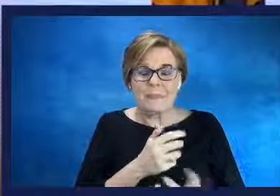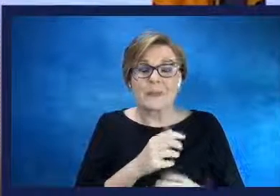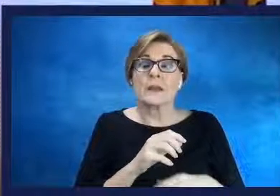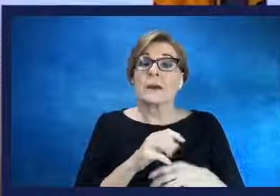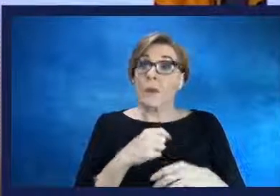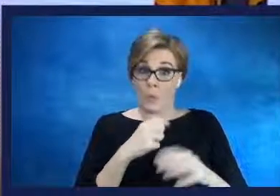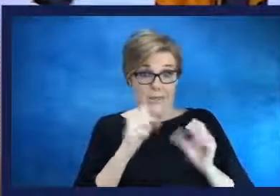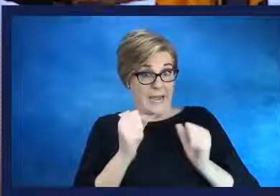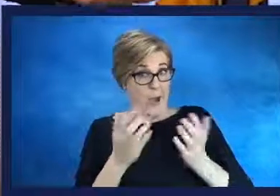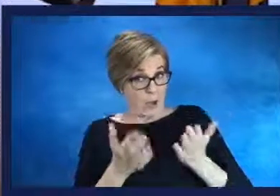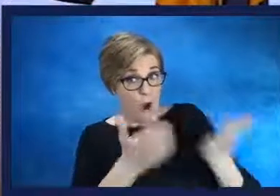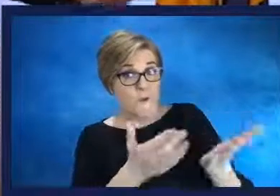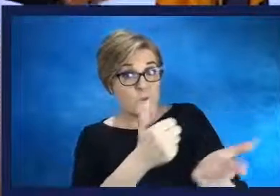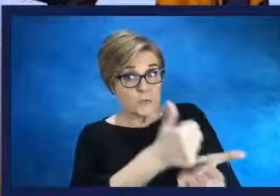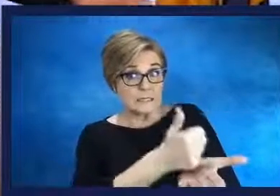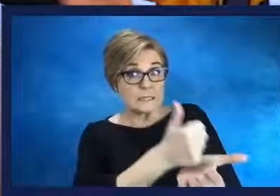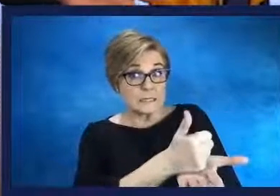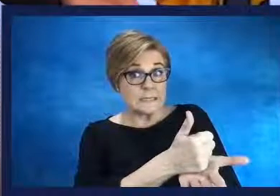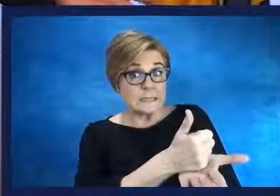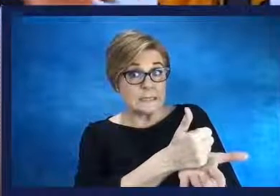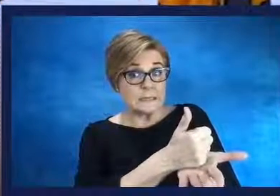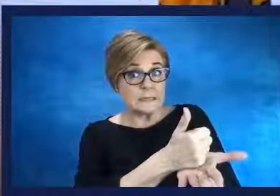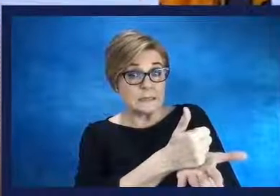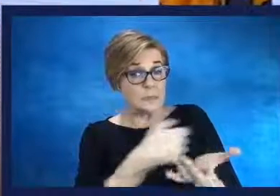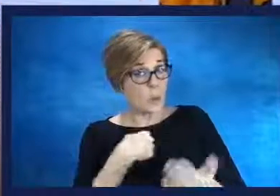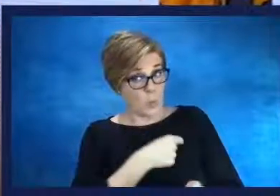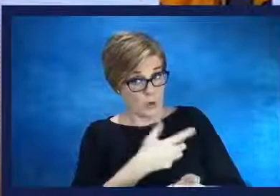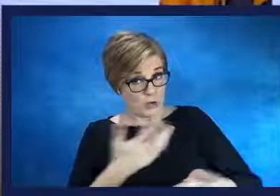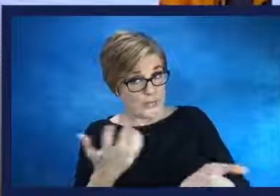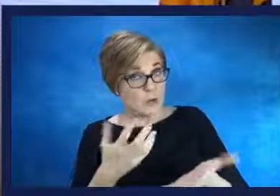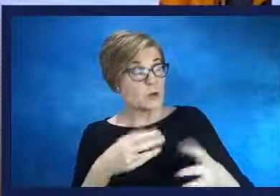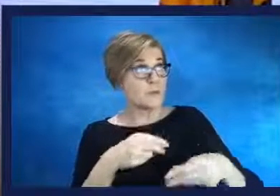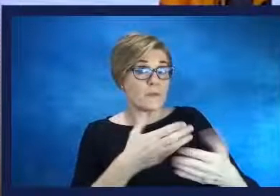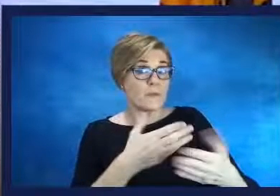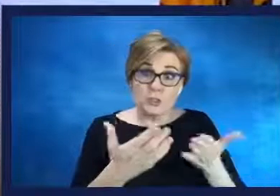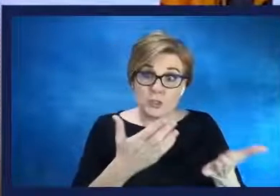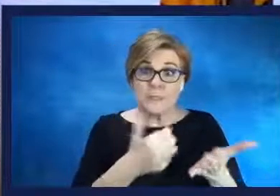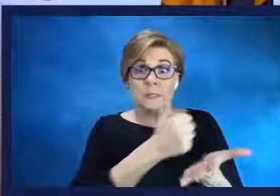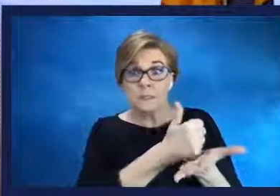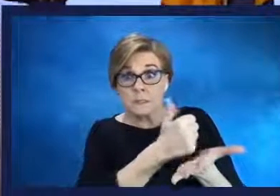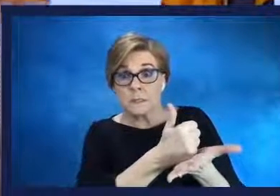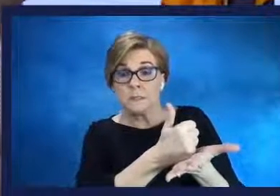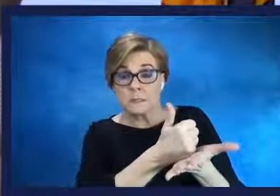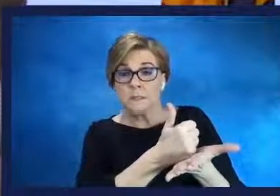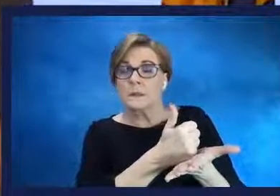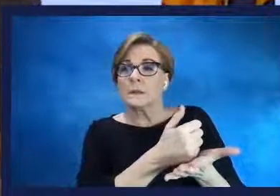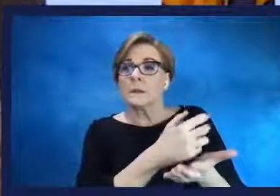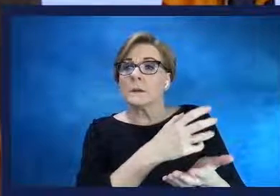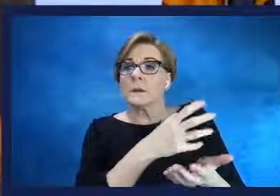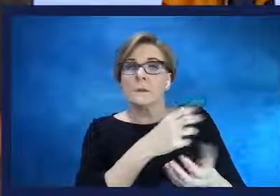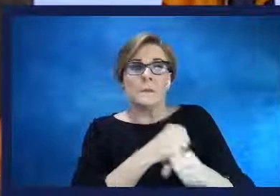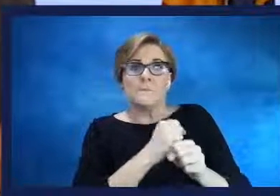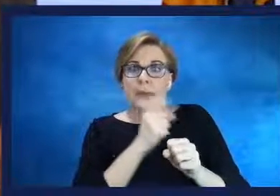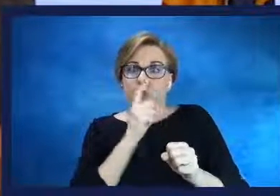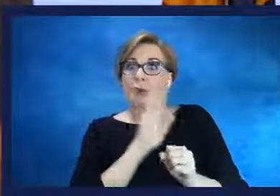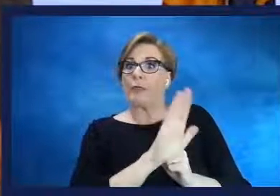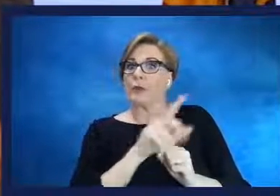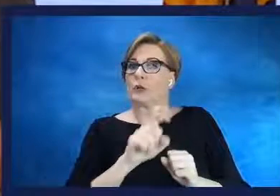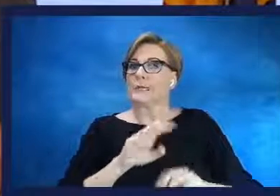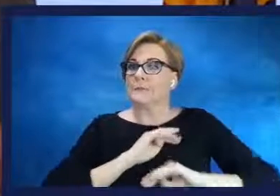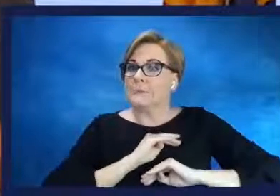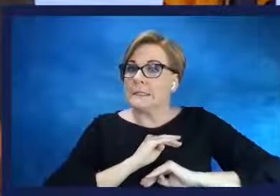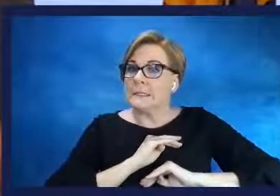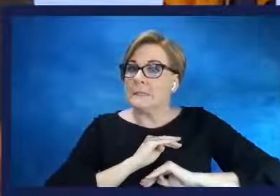assistance and let them know we're here to serve you, and then work with them on their specific needs, make sure that we're listening to